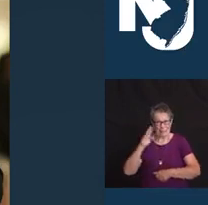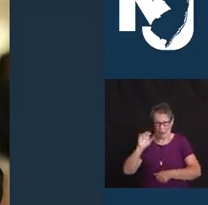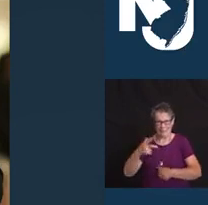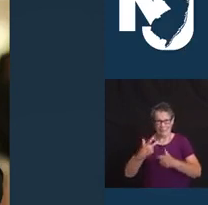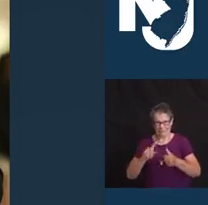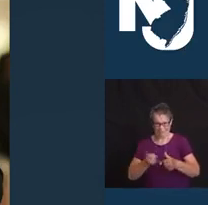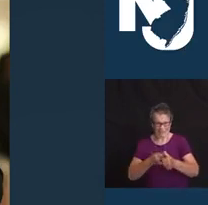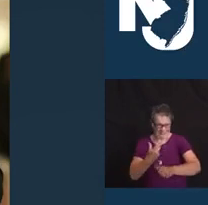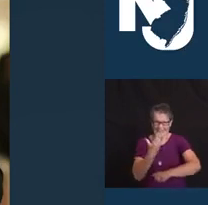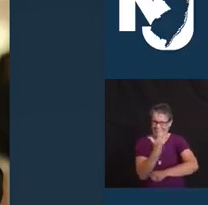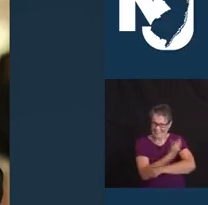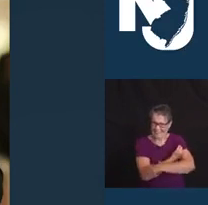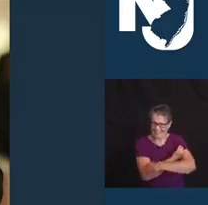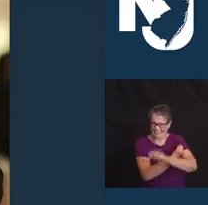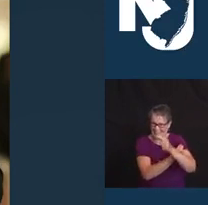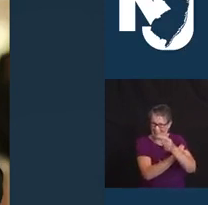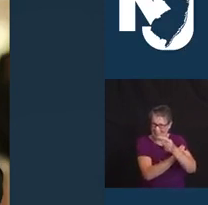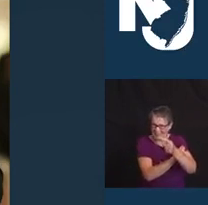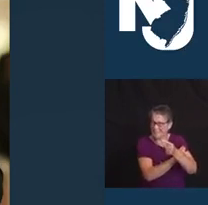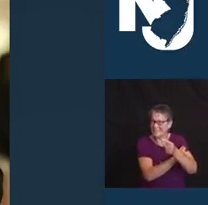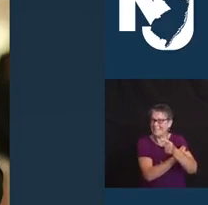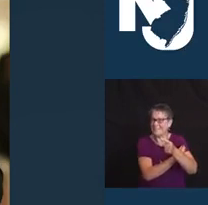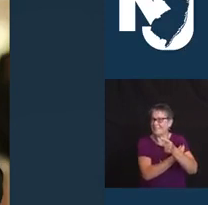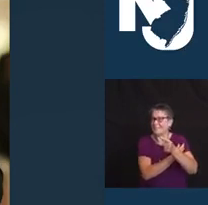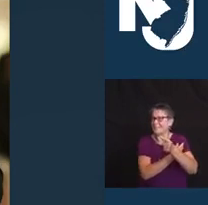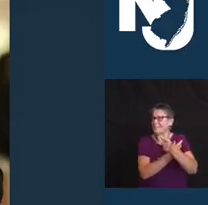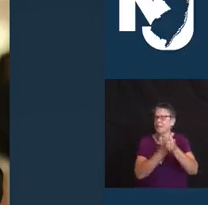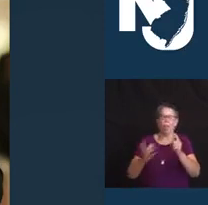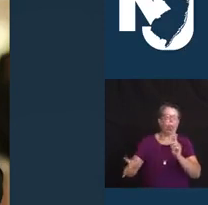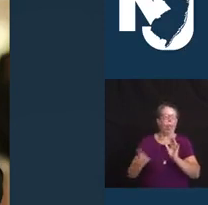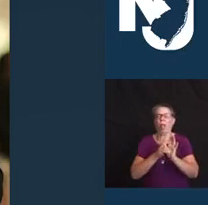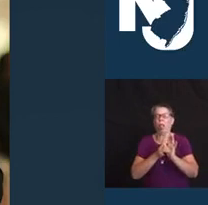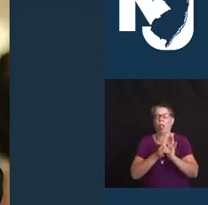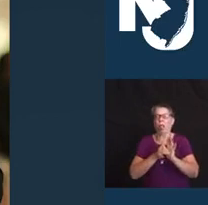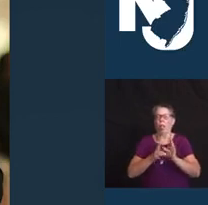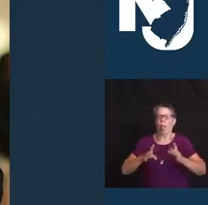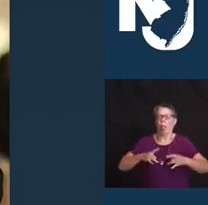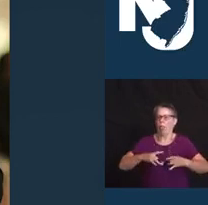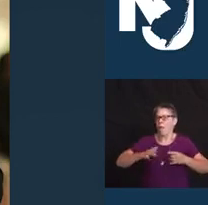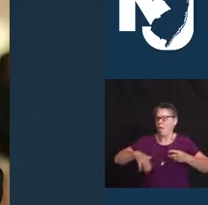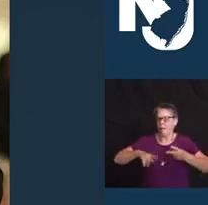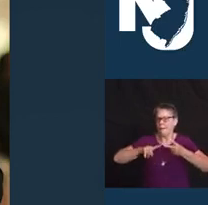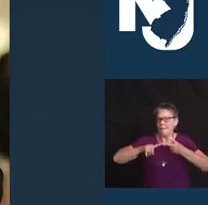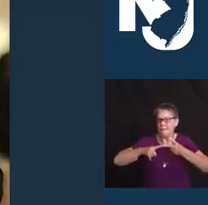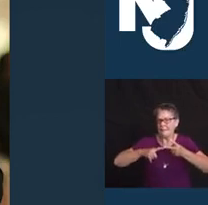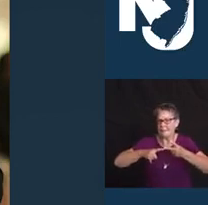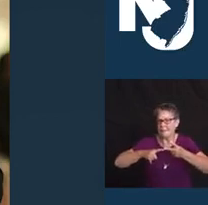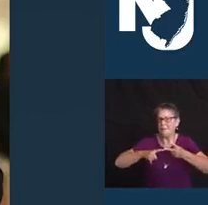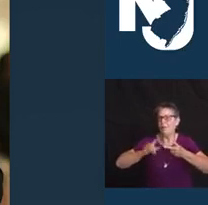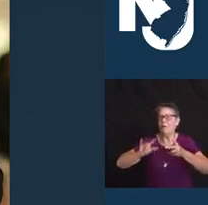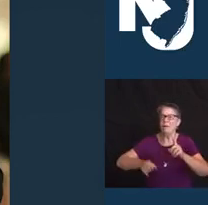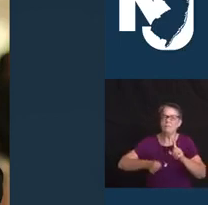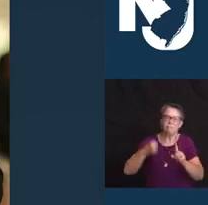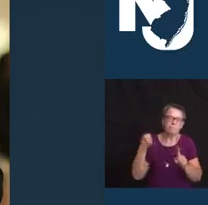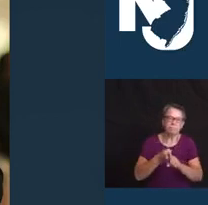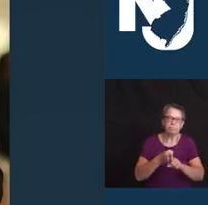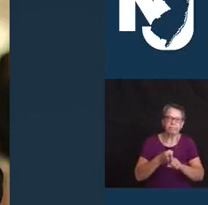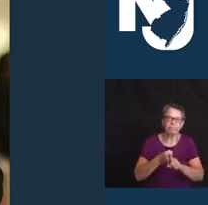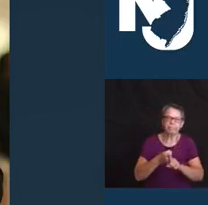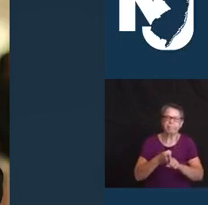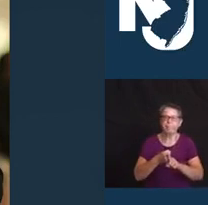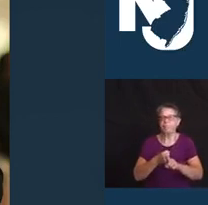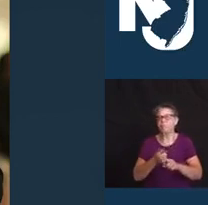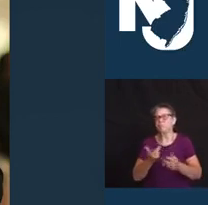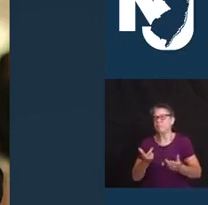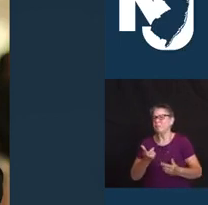again, if you've gotten your first, make sure you get your second. And I know John's family would want to be sure that you knew that and that you are around for